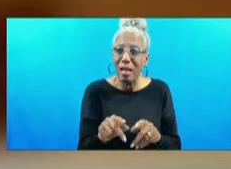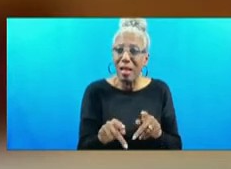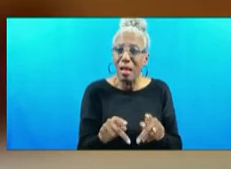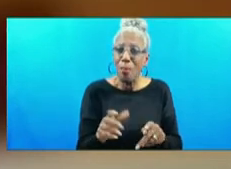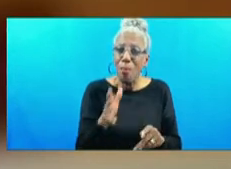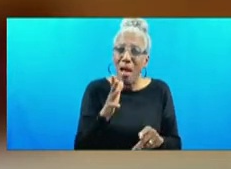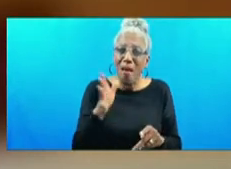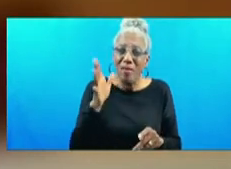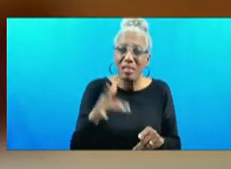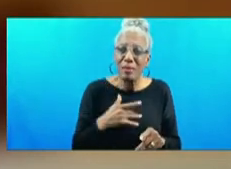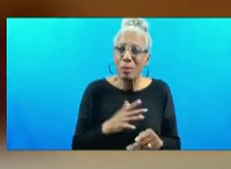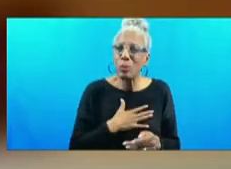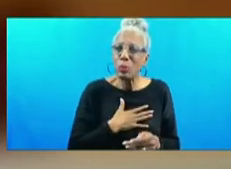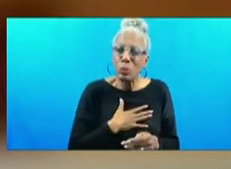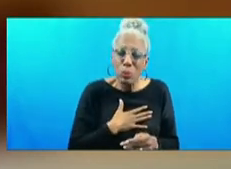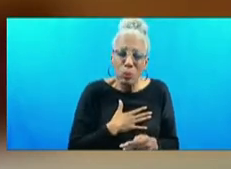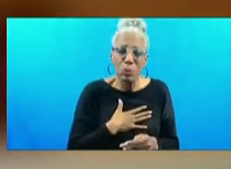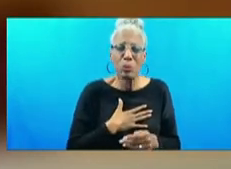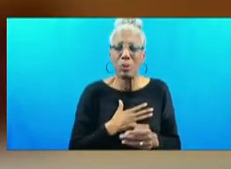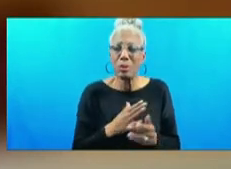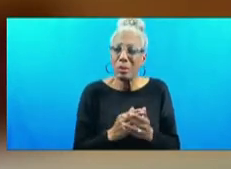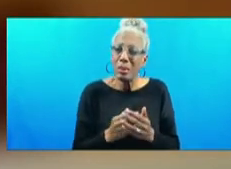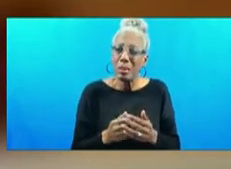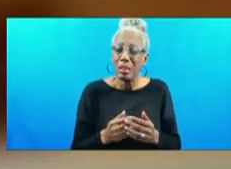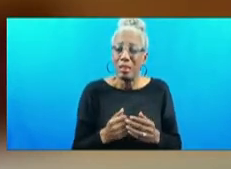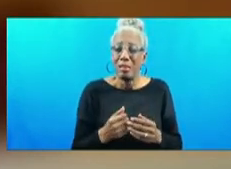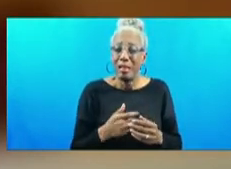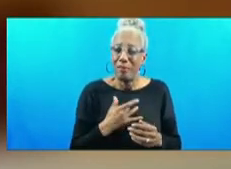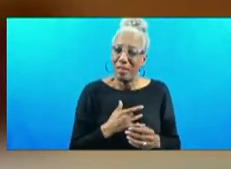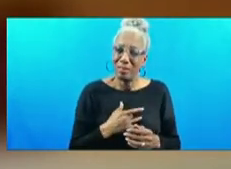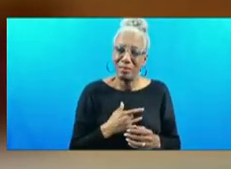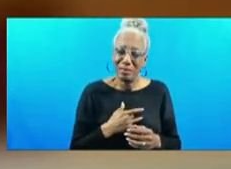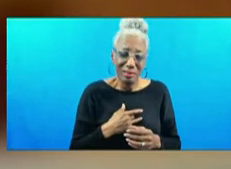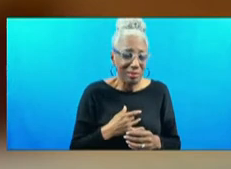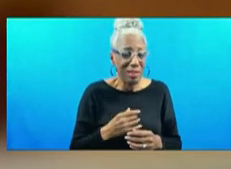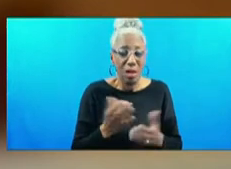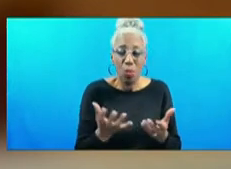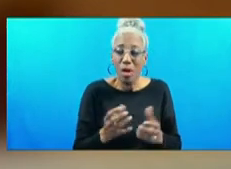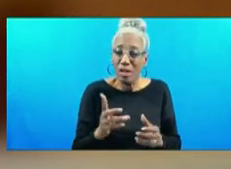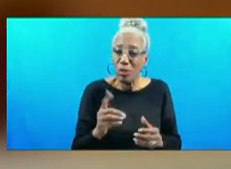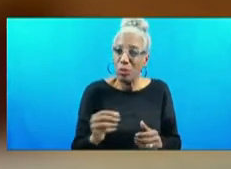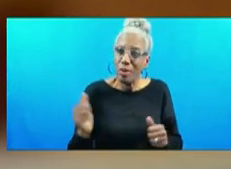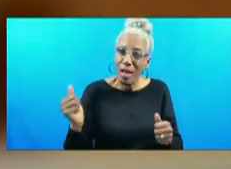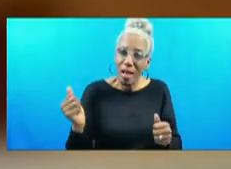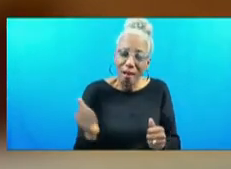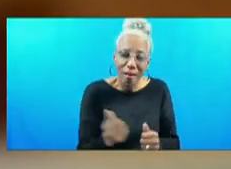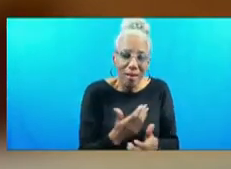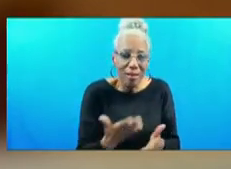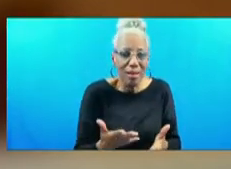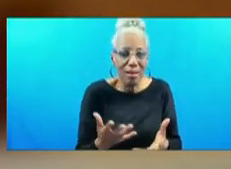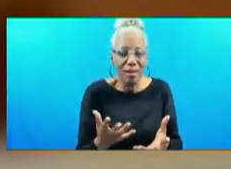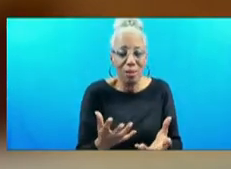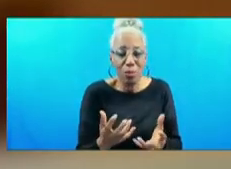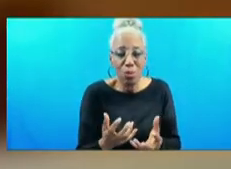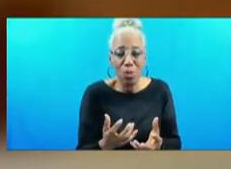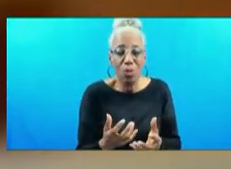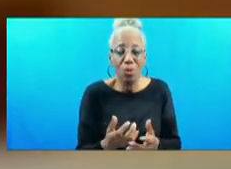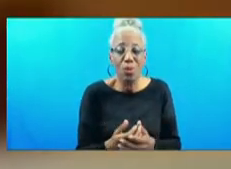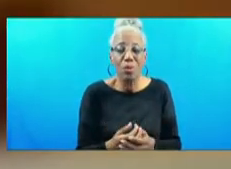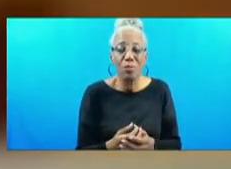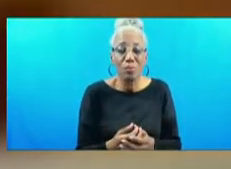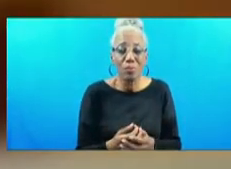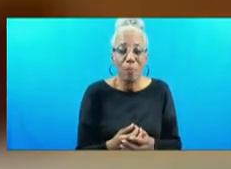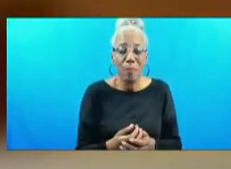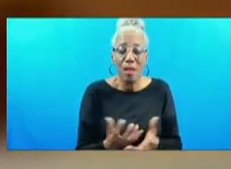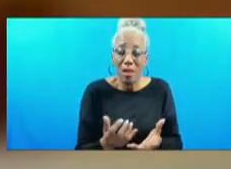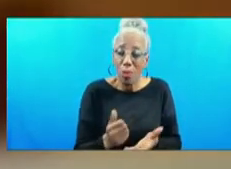and their desire to really do more and better to help you in your quest to make